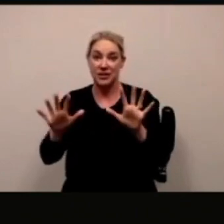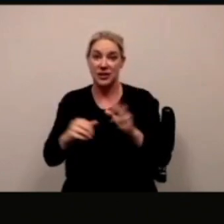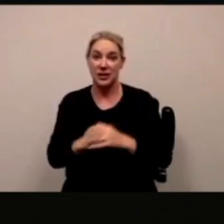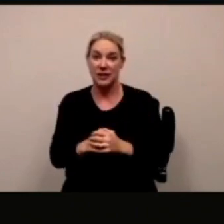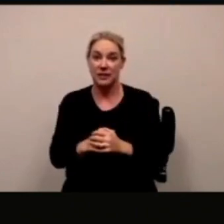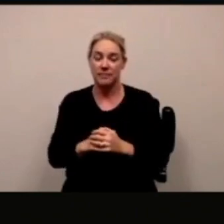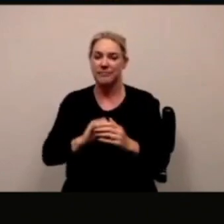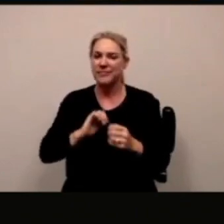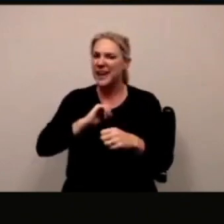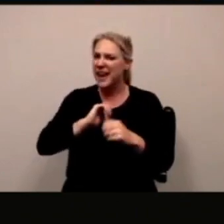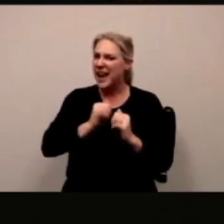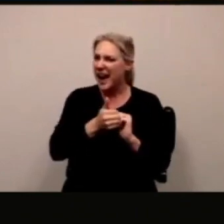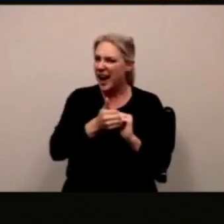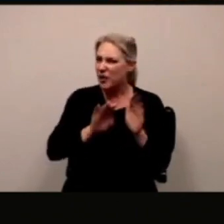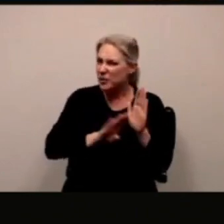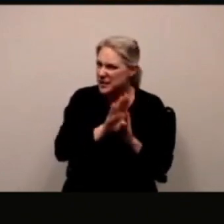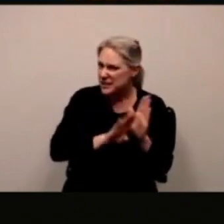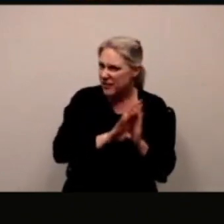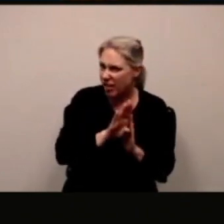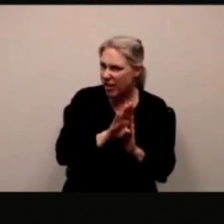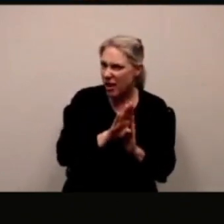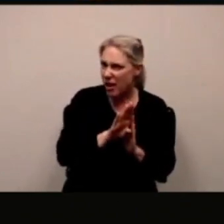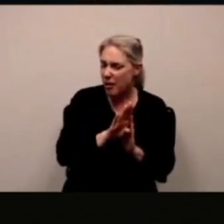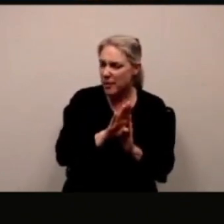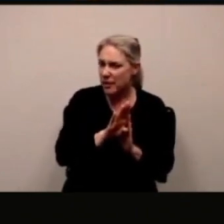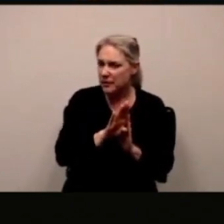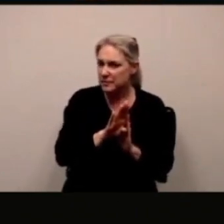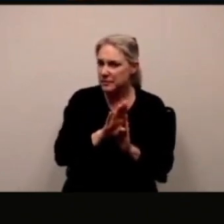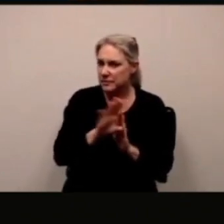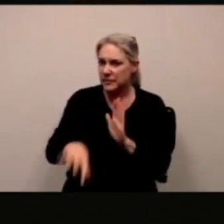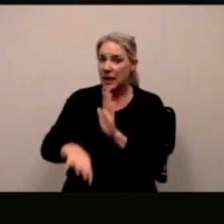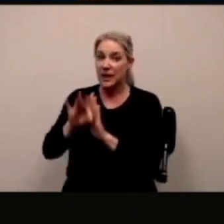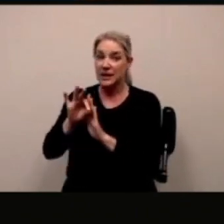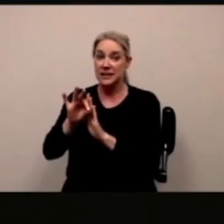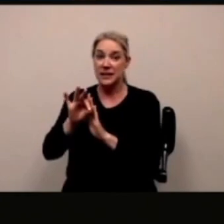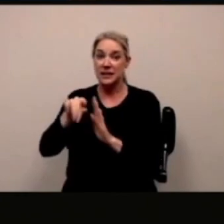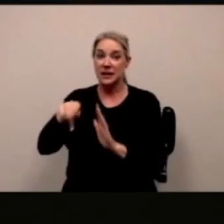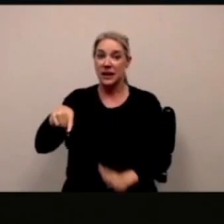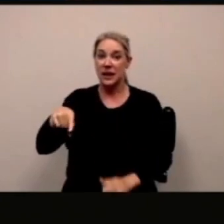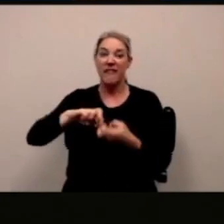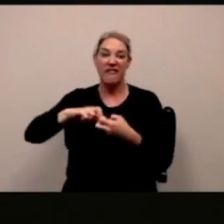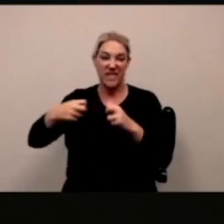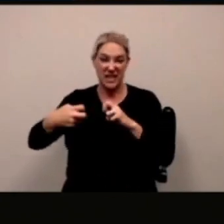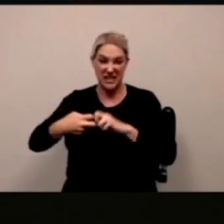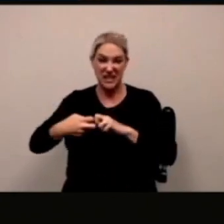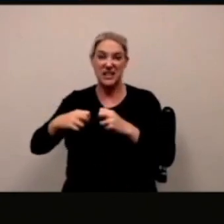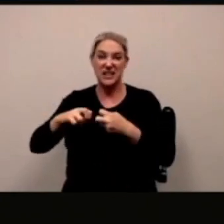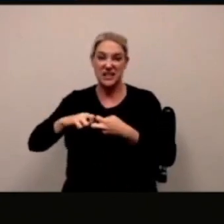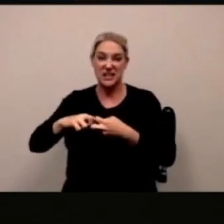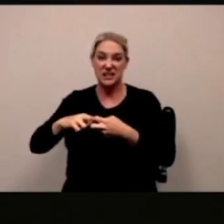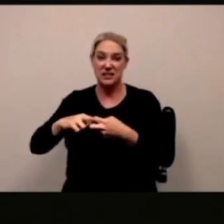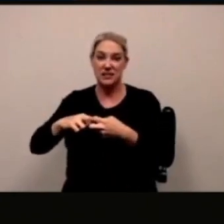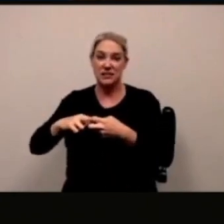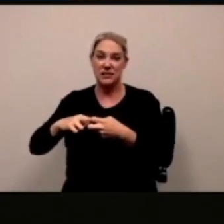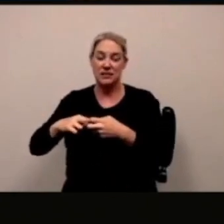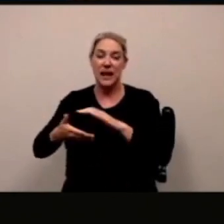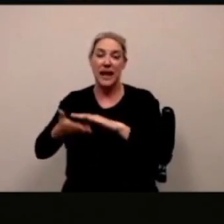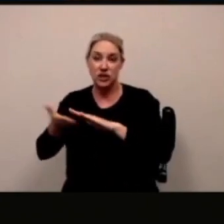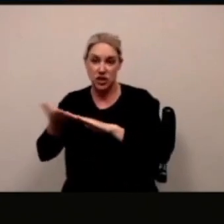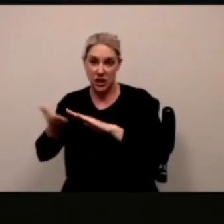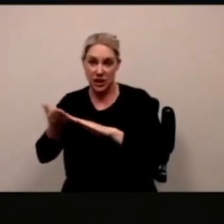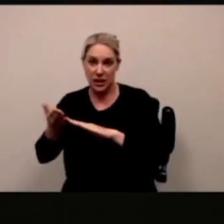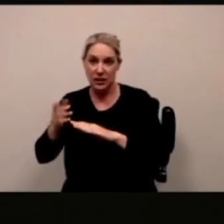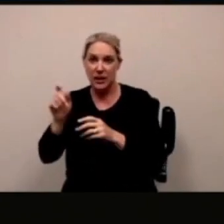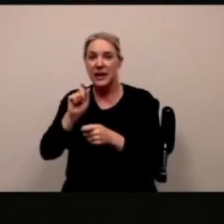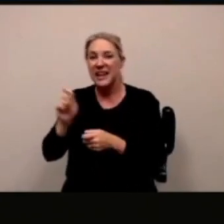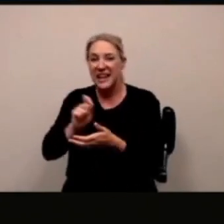prototype this was I took an existing, they're called physics engines. So it's not written in Scratch, it's written in the programming language that